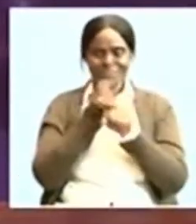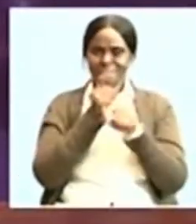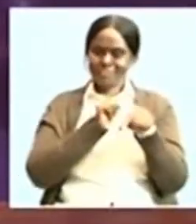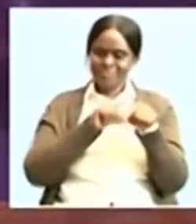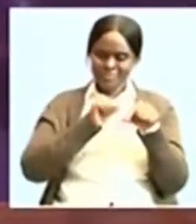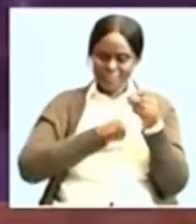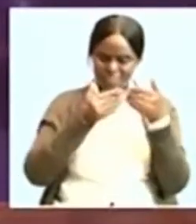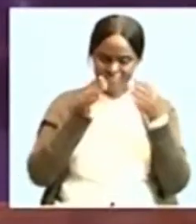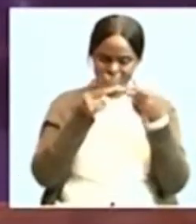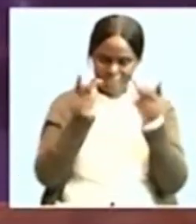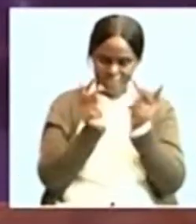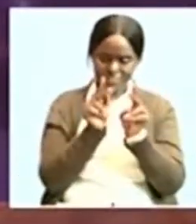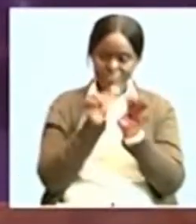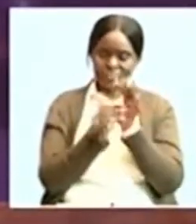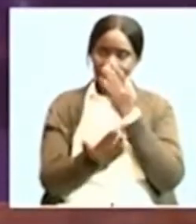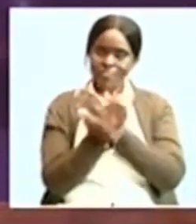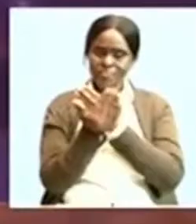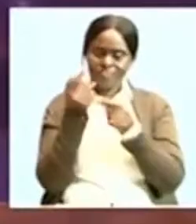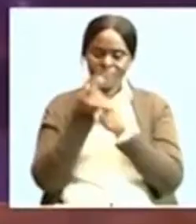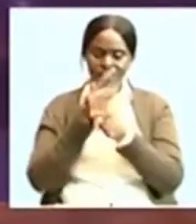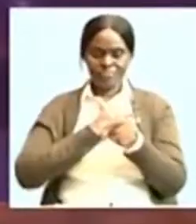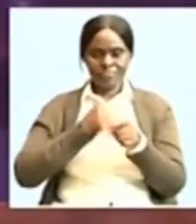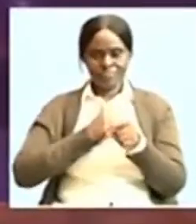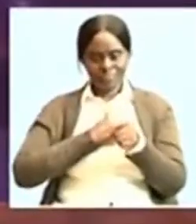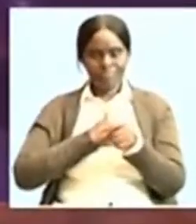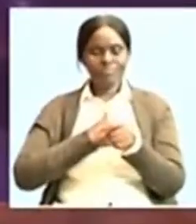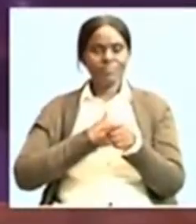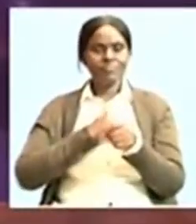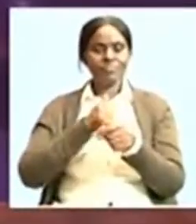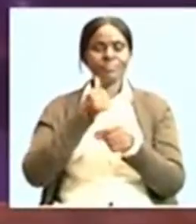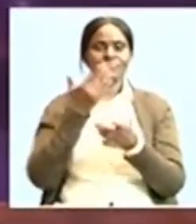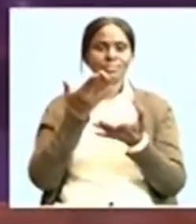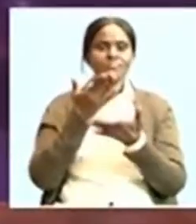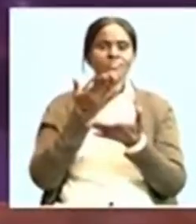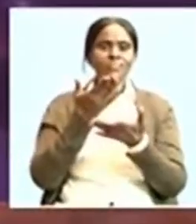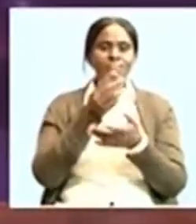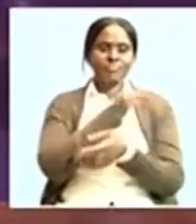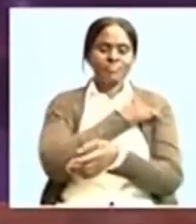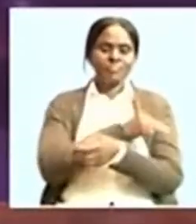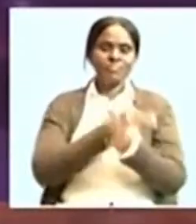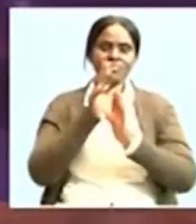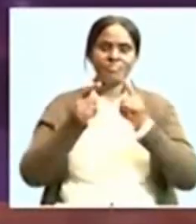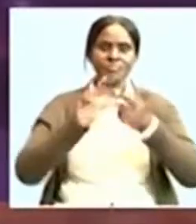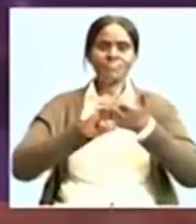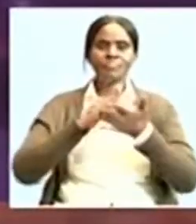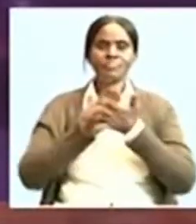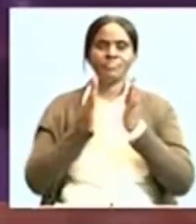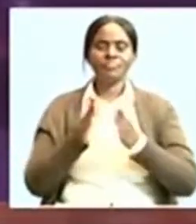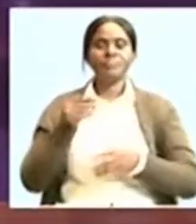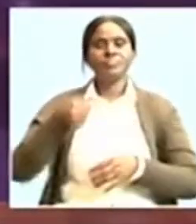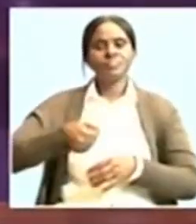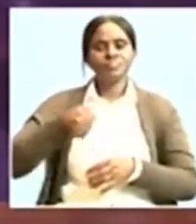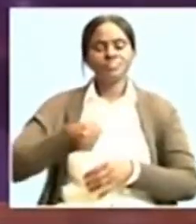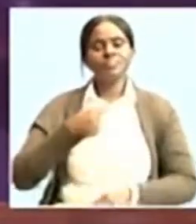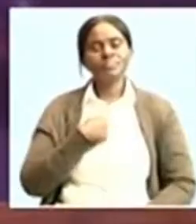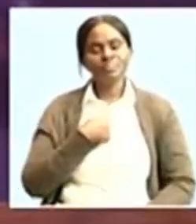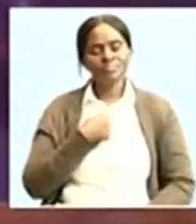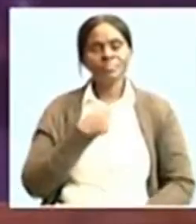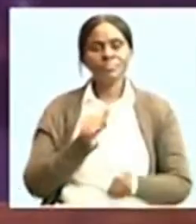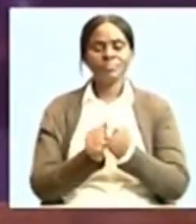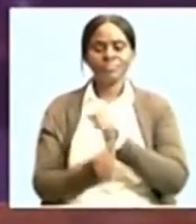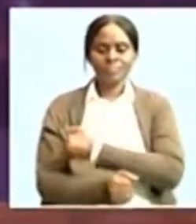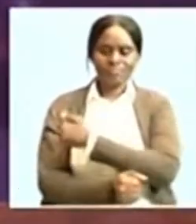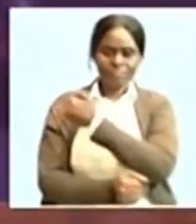we opened the station in the morning. From myself, Mutalifelile Smate, of course my sign language interpreter, Machola Kauma,